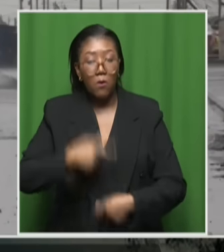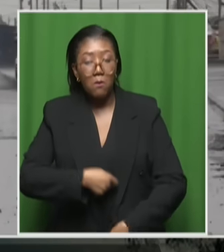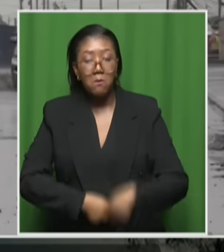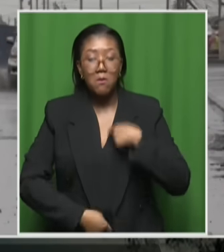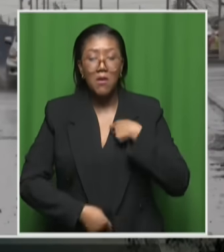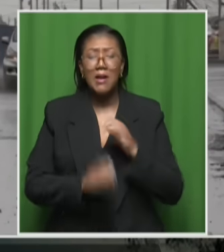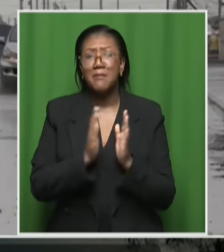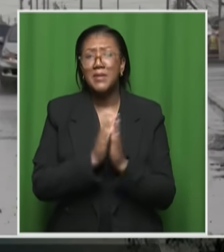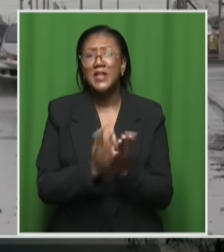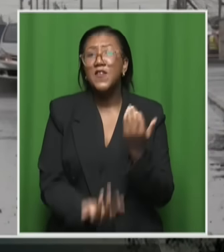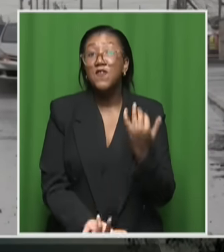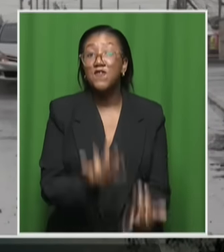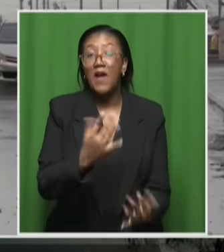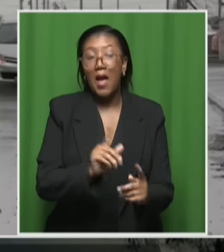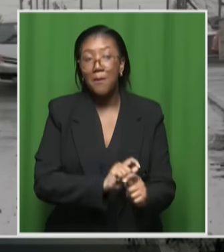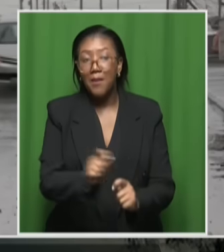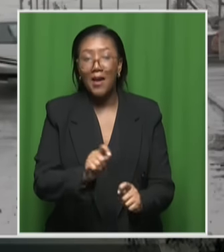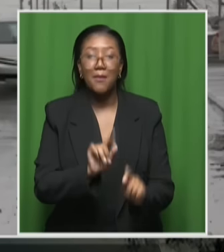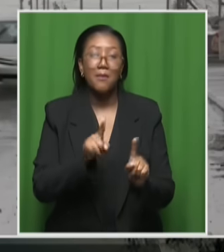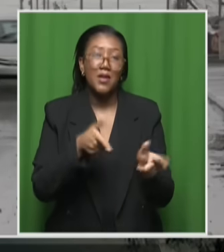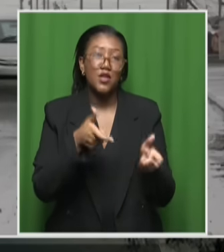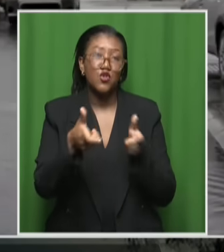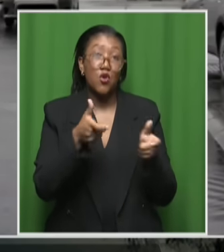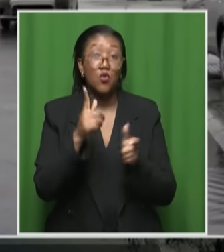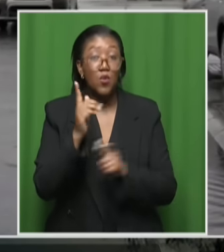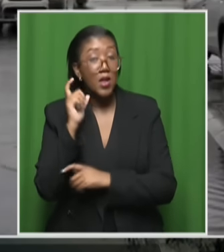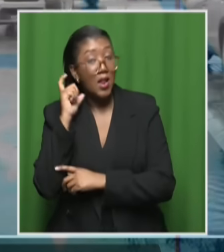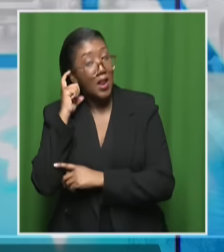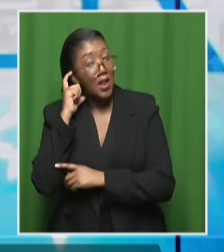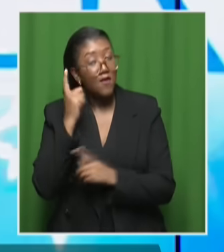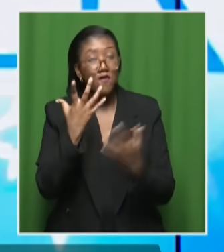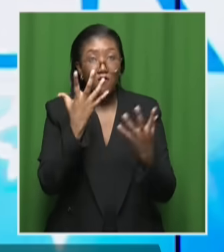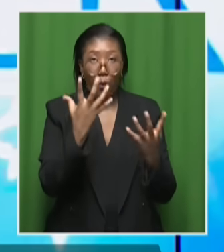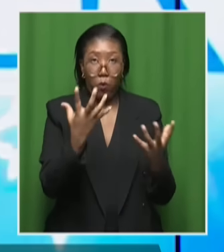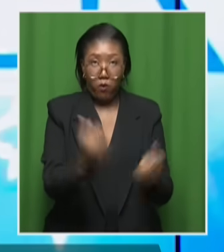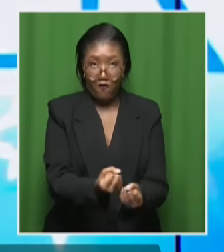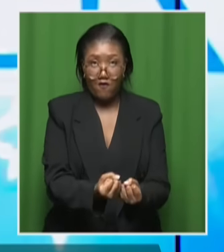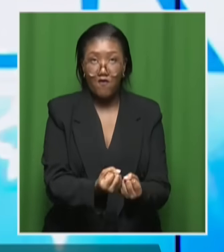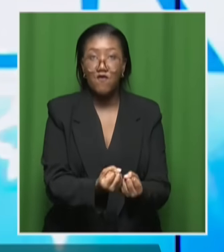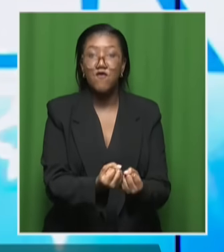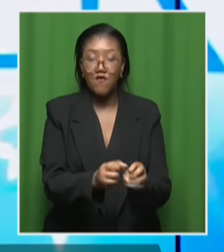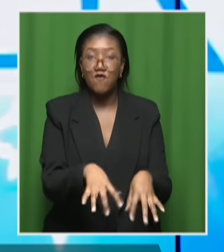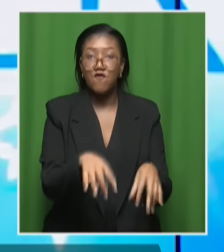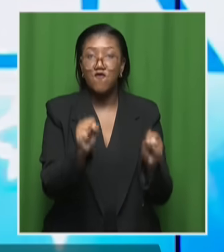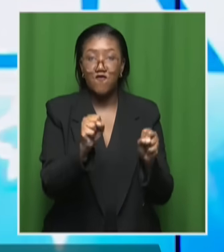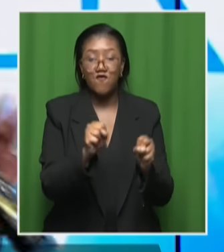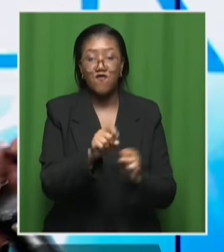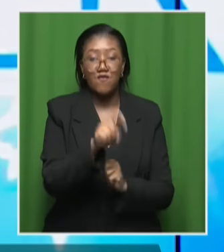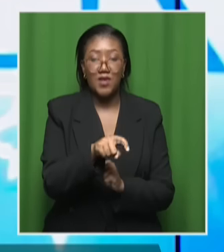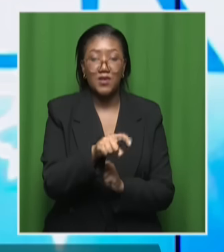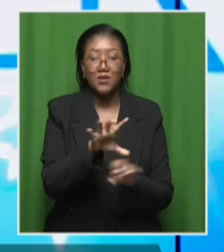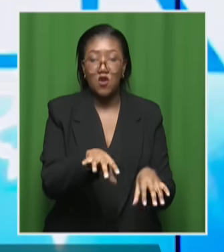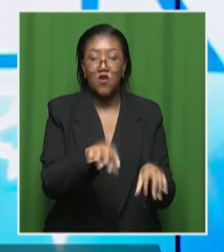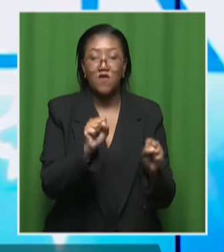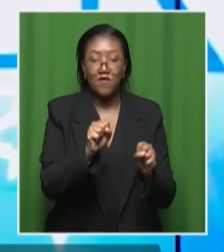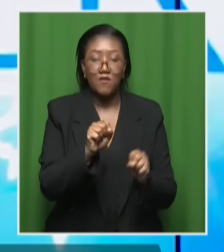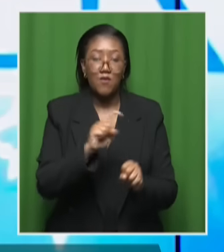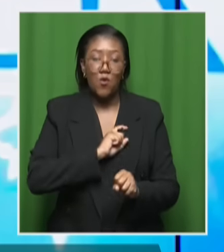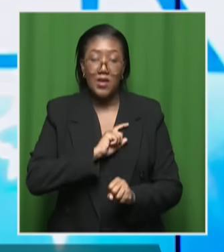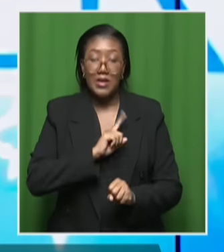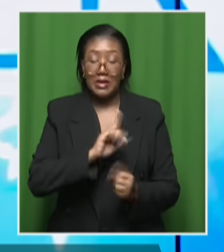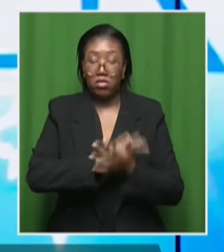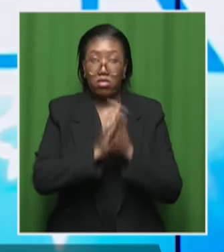do make sure that you control them. And when you go to sleep, make sure that you switch them off, because that may cause some other form of